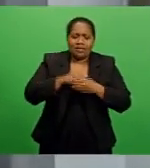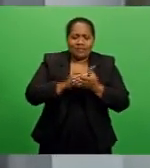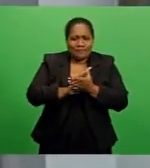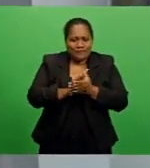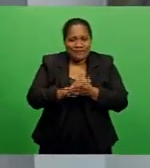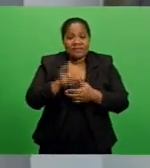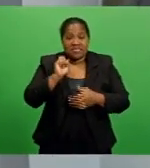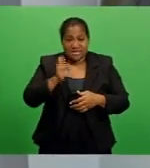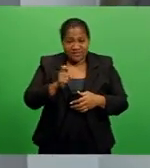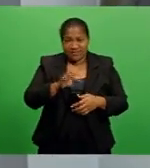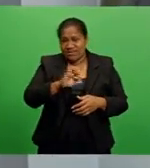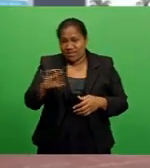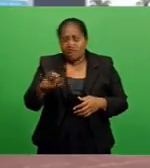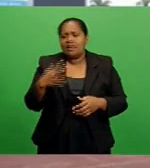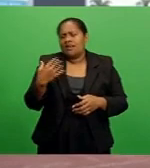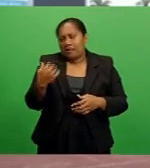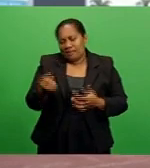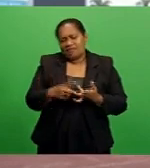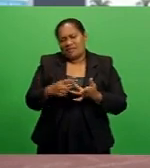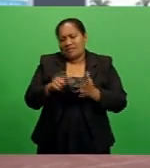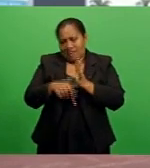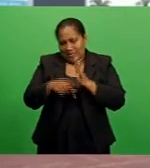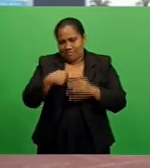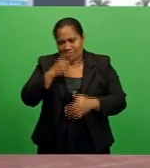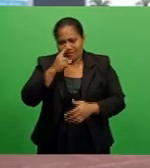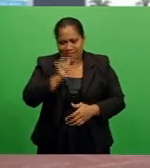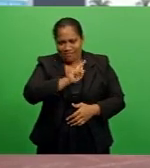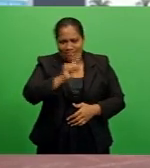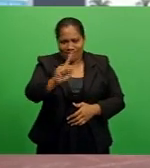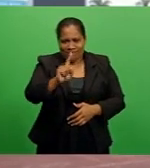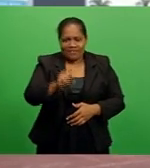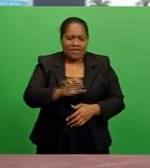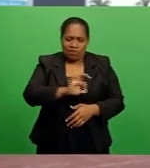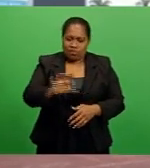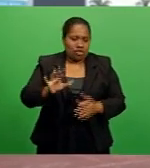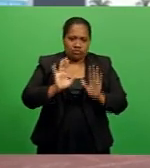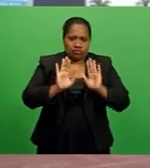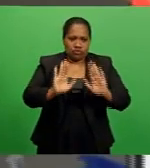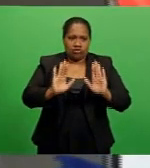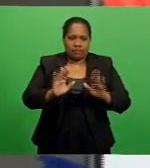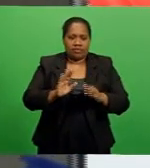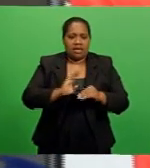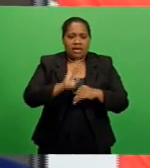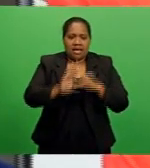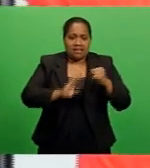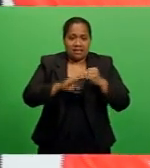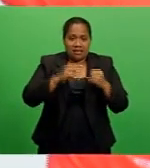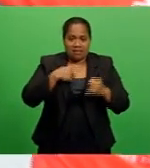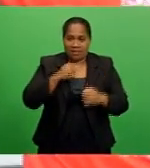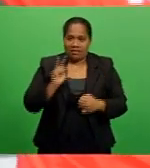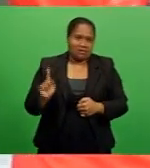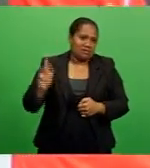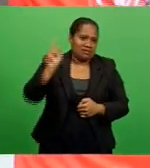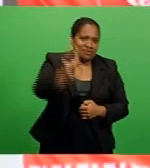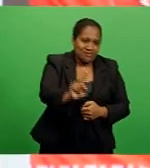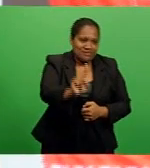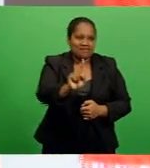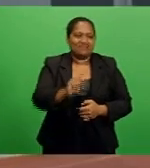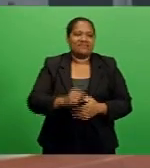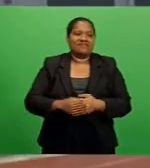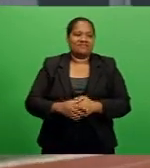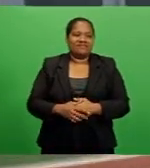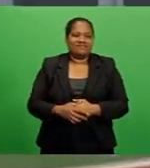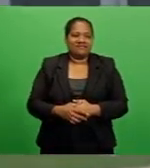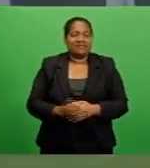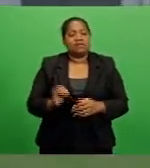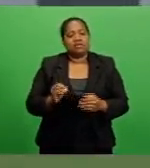if I don't, there's always other chances I can go, and I'm not going to stop till I make it. Athletics Fiji hopes borders will open soon